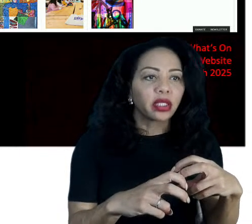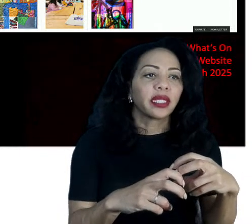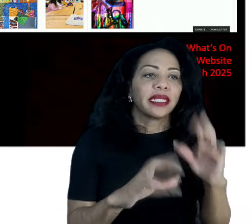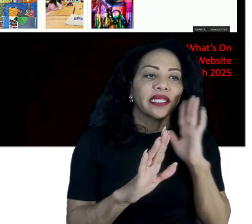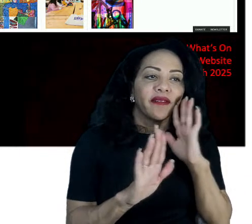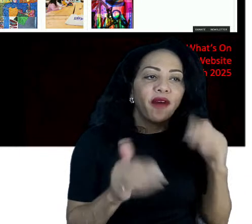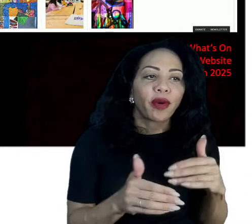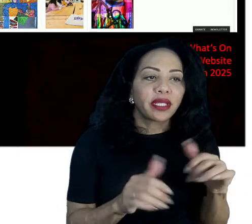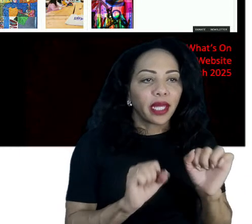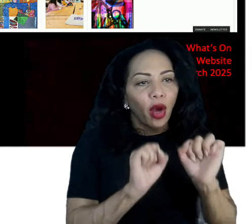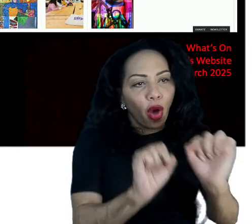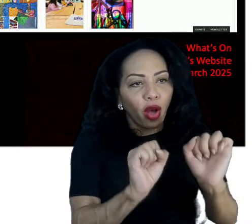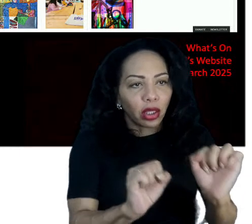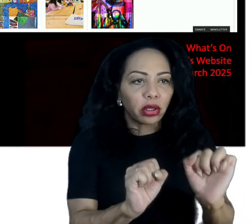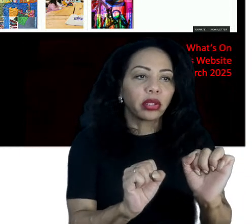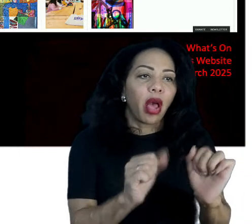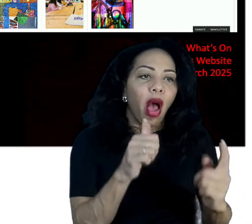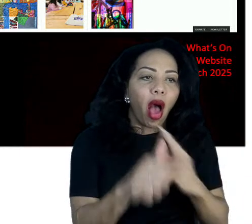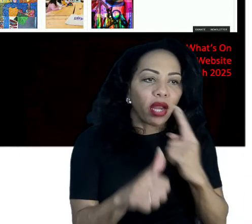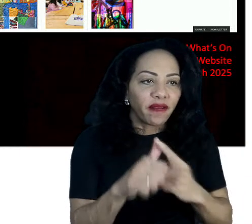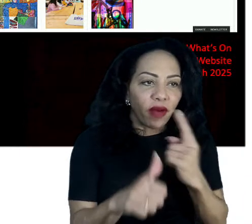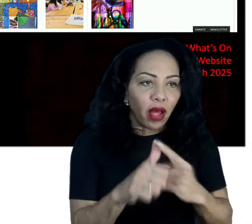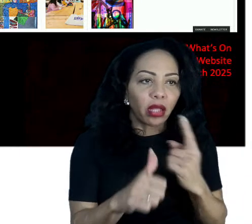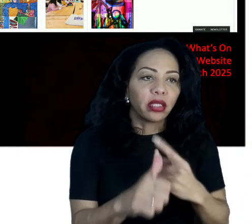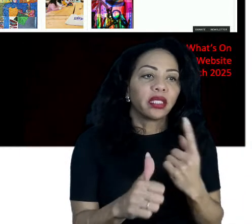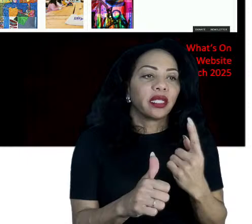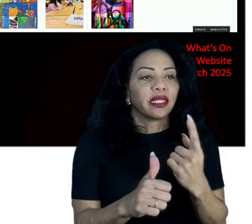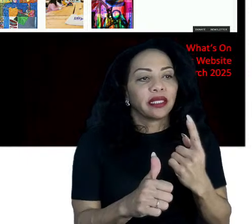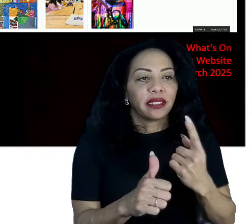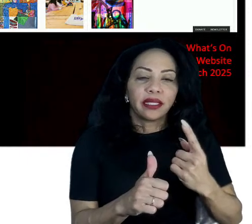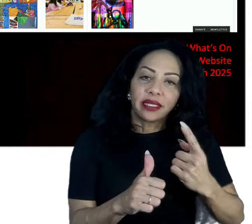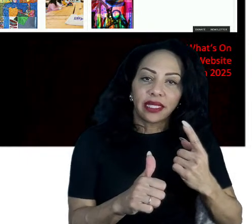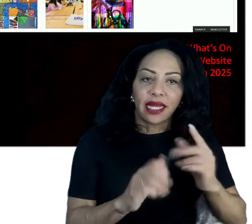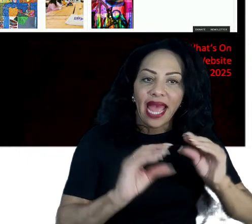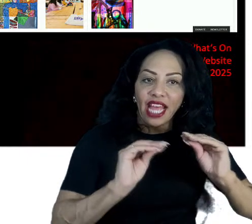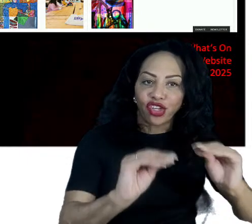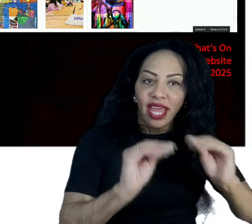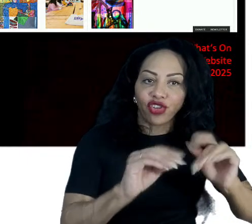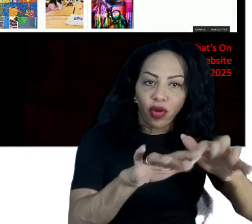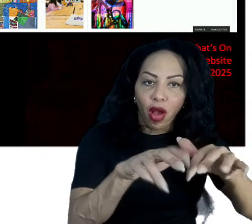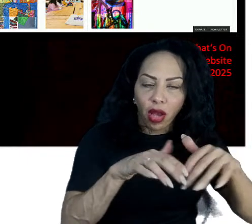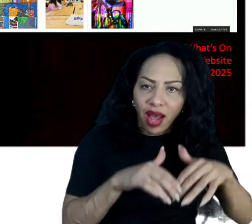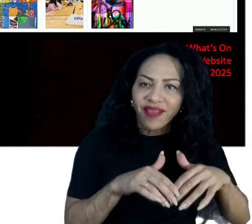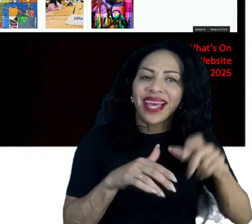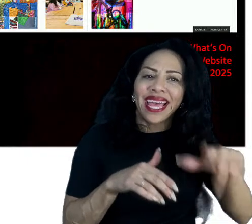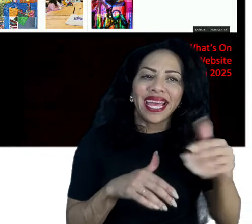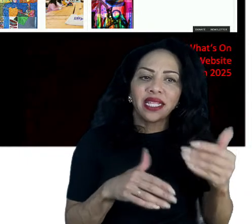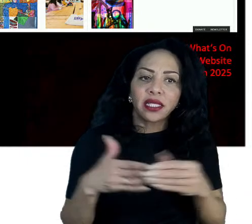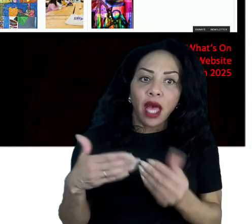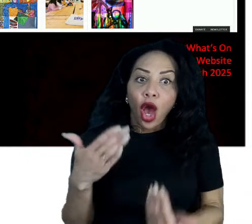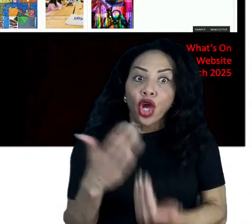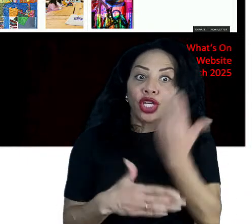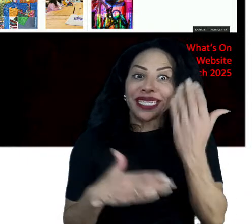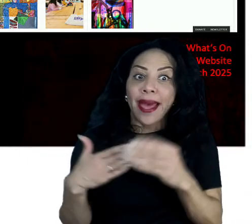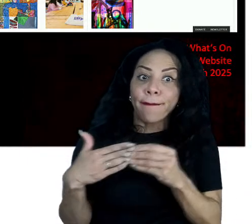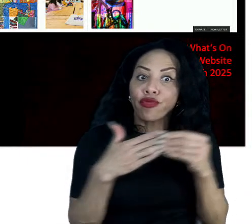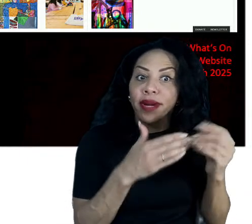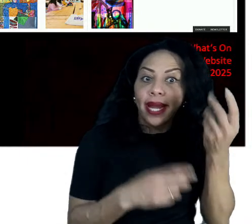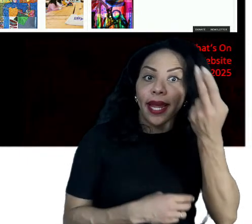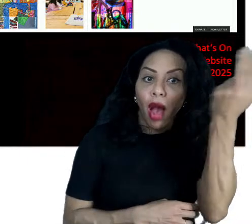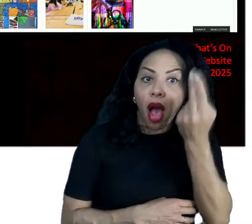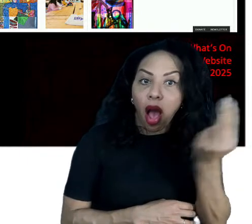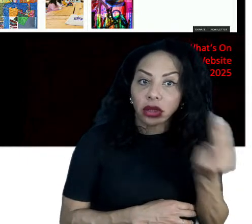And Arnolfini, for those of you who don't know, is a contemporary art centre, and so it sits on the other side of the docks from